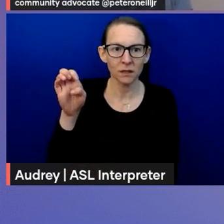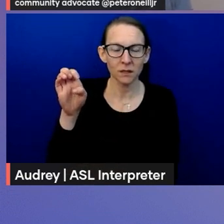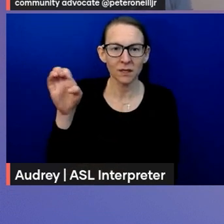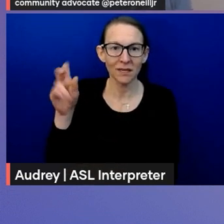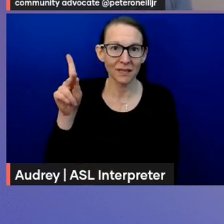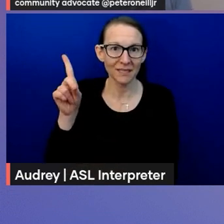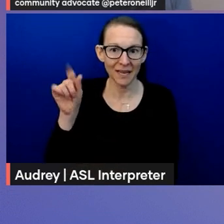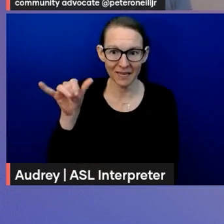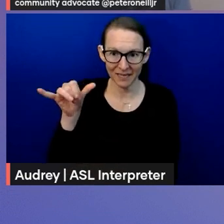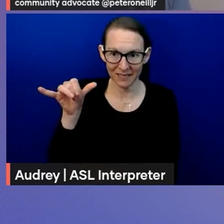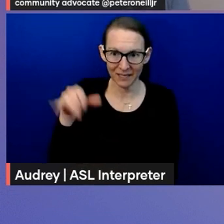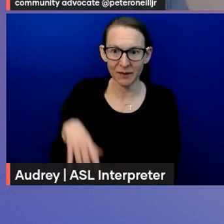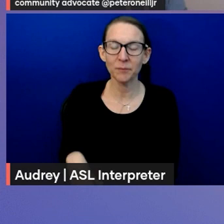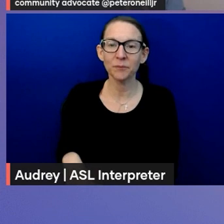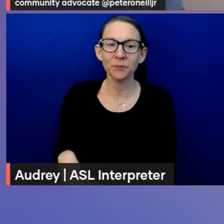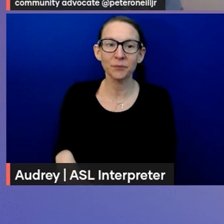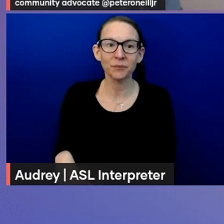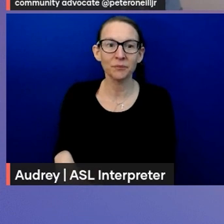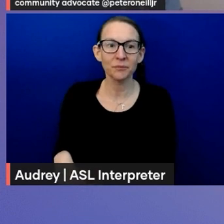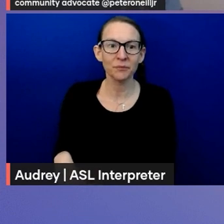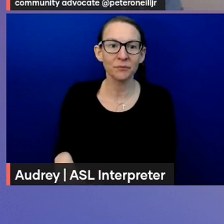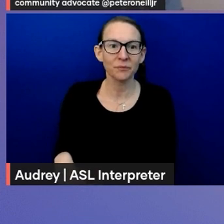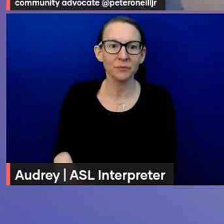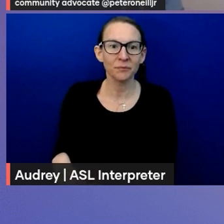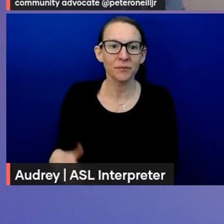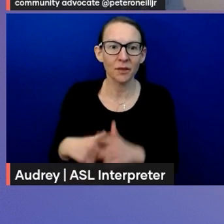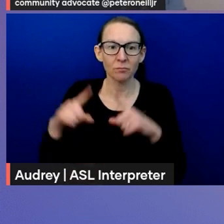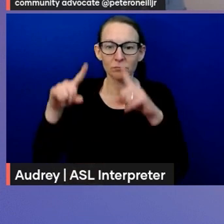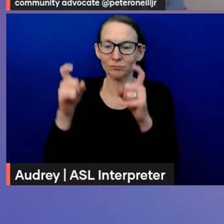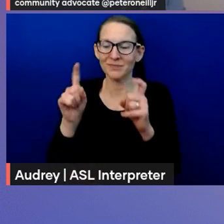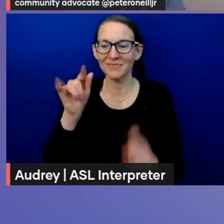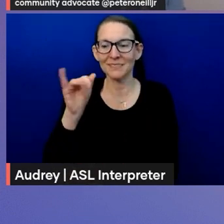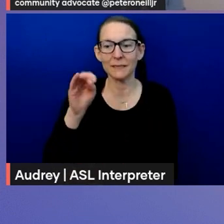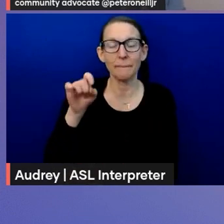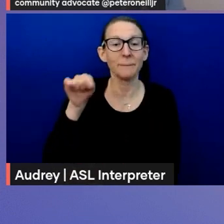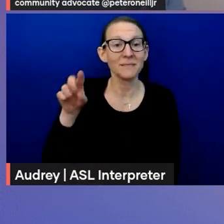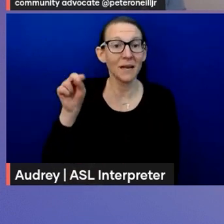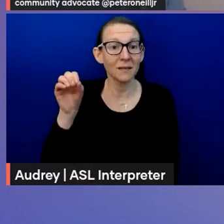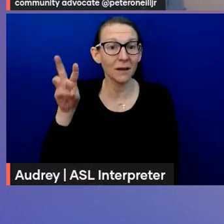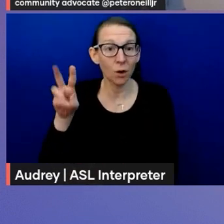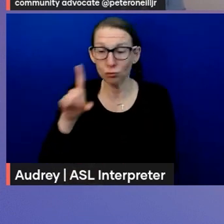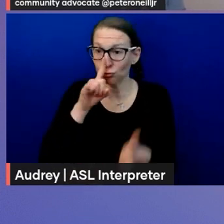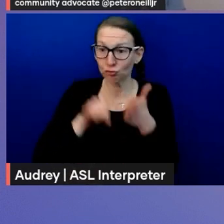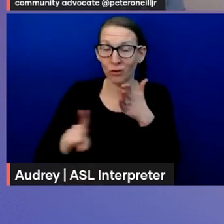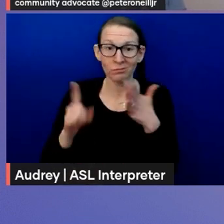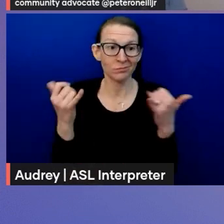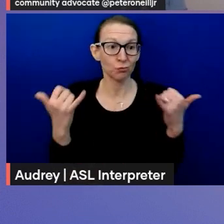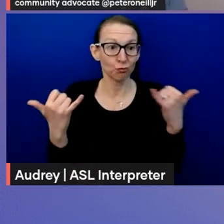time.weekday. And then we're going to feed in time.now to check the current time.